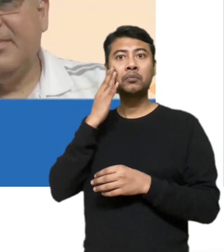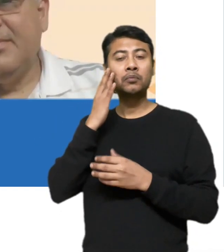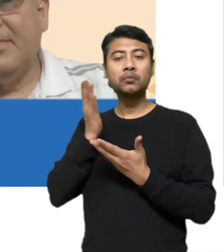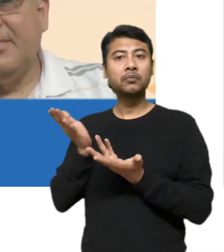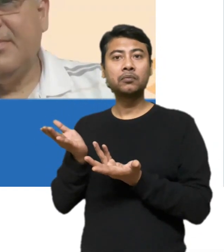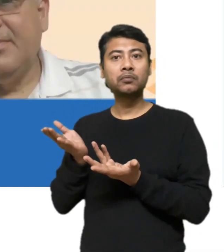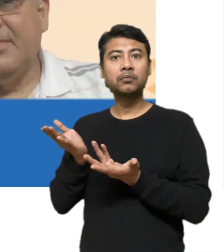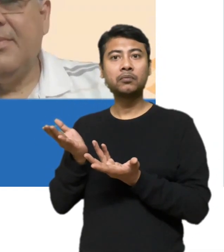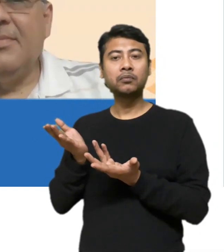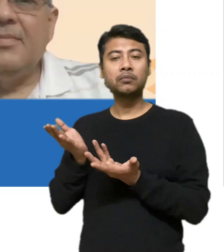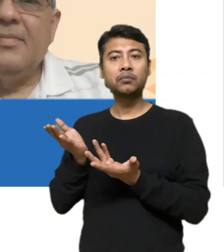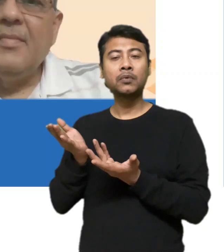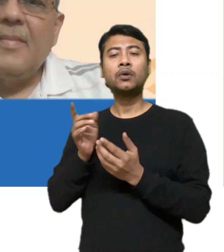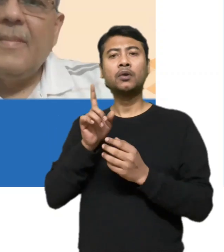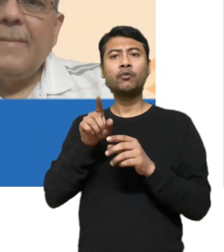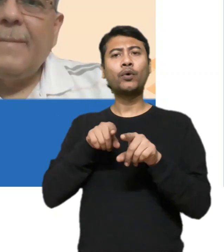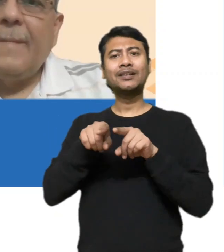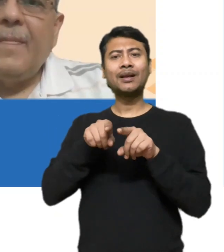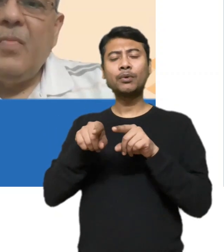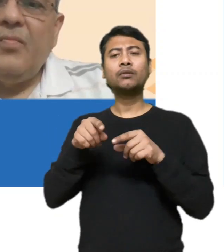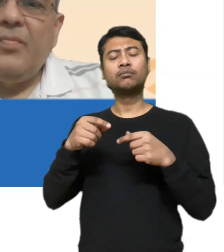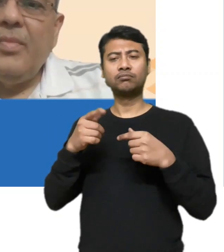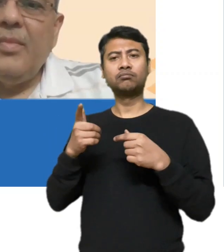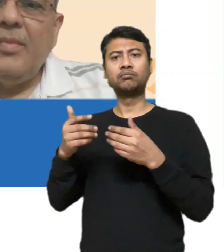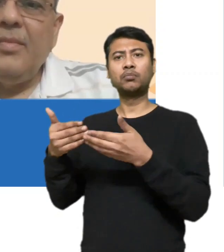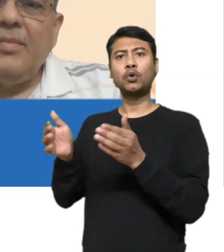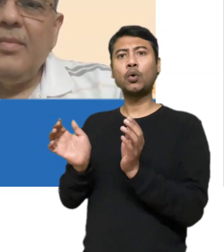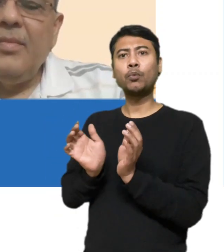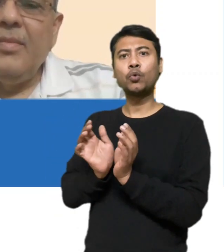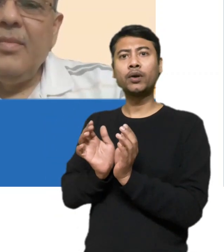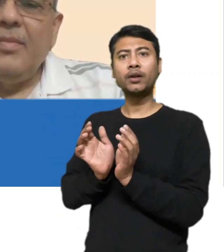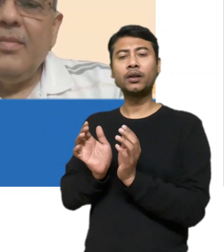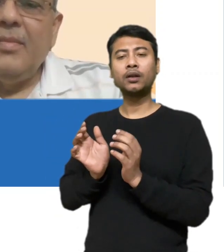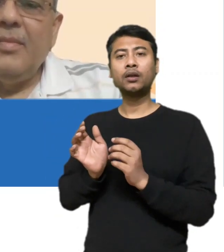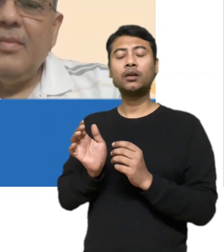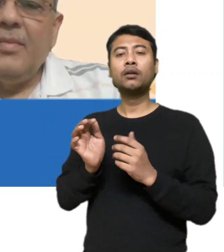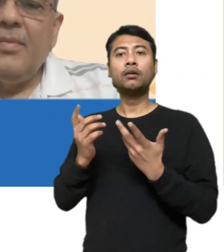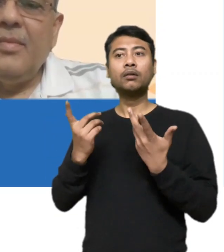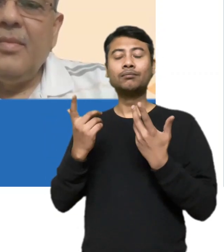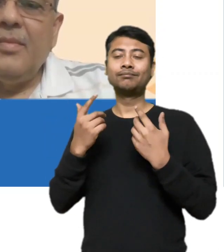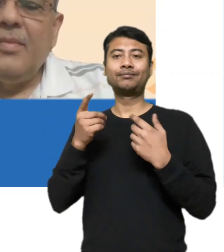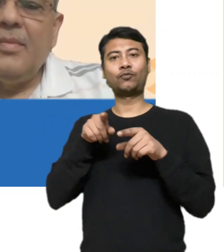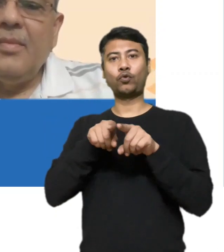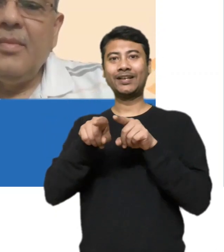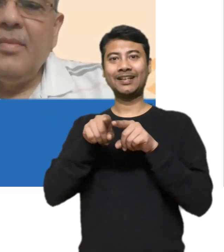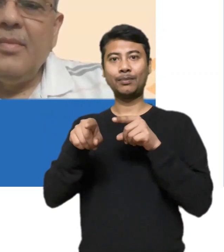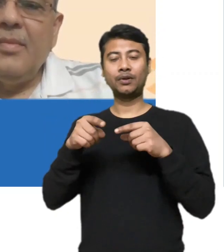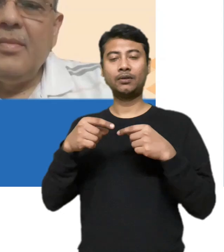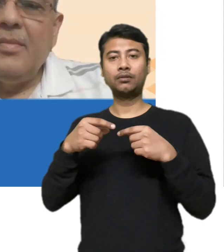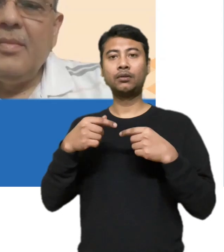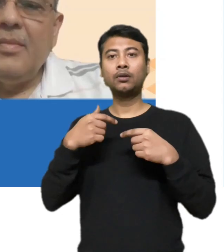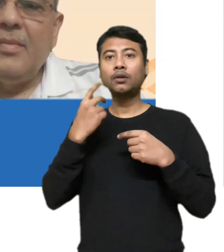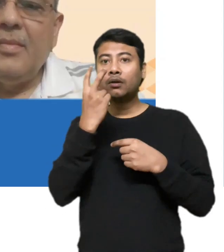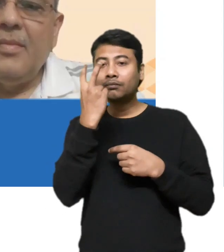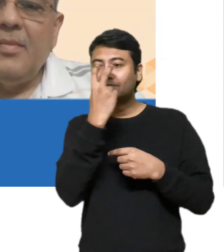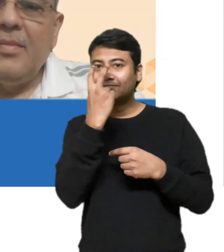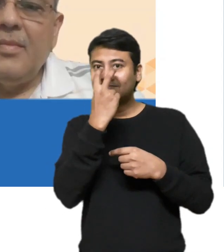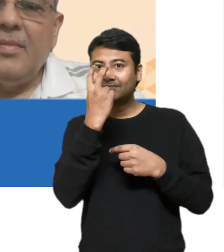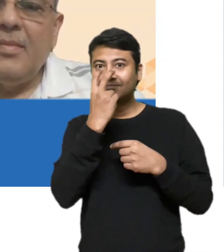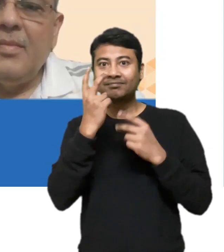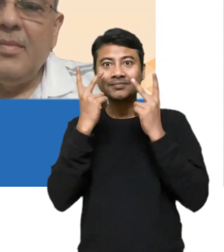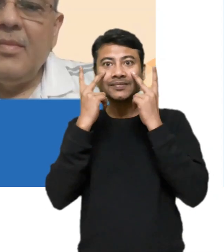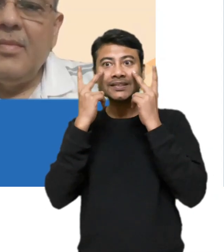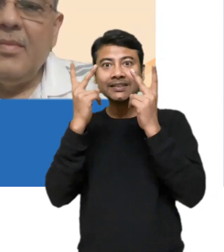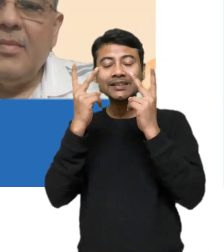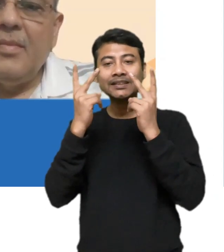have, is that I couldn't see. But actually, I understood for the first time that if you can't